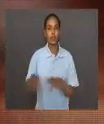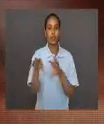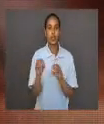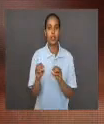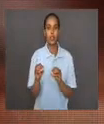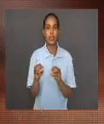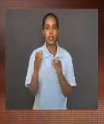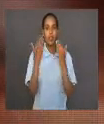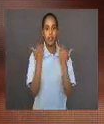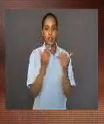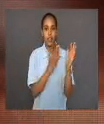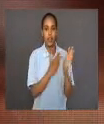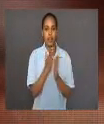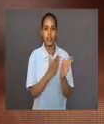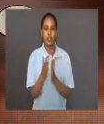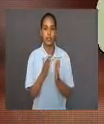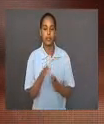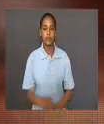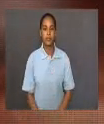Students, let's get ready.